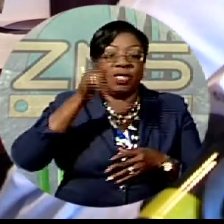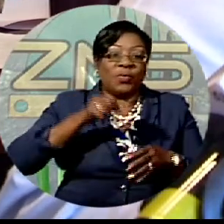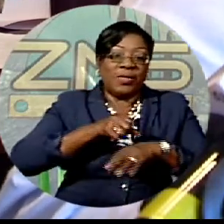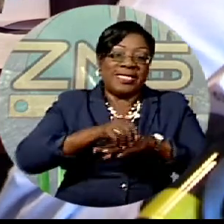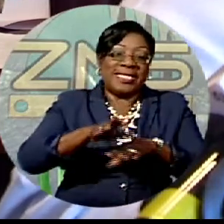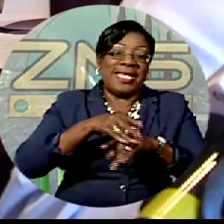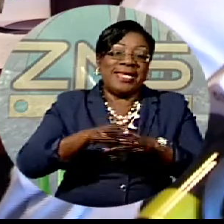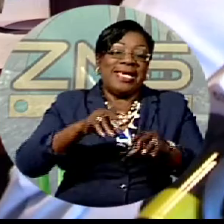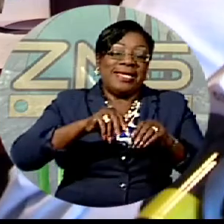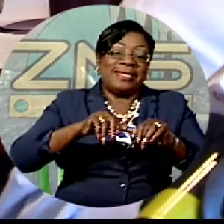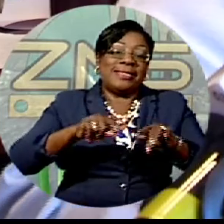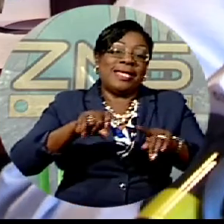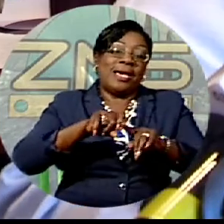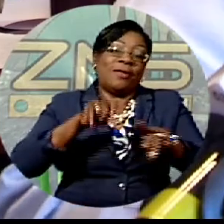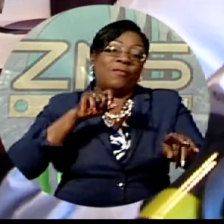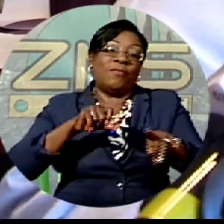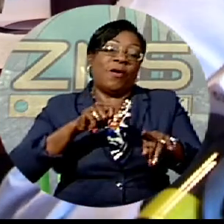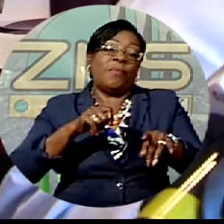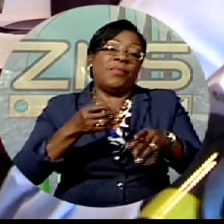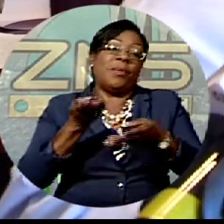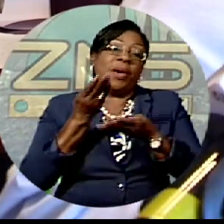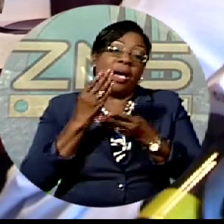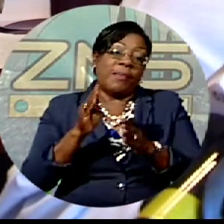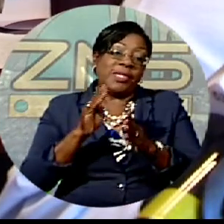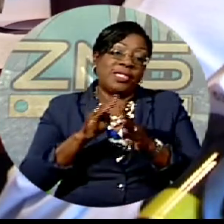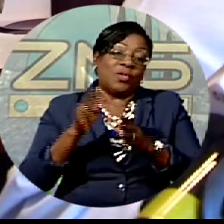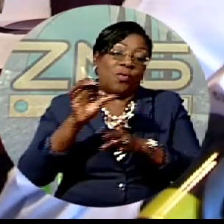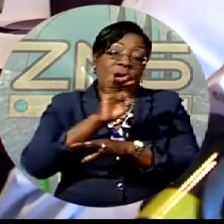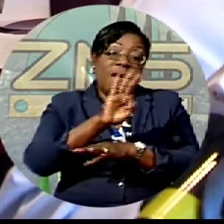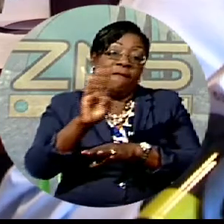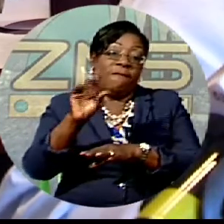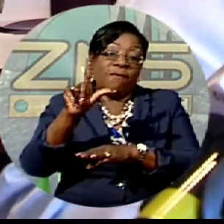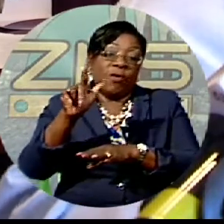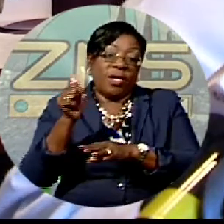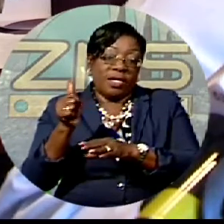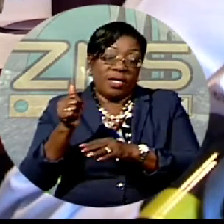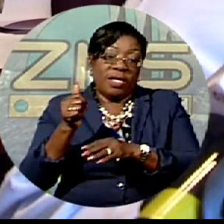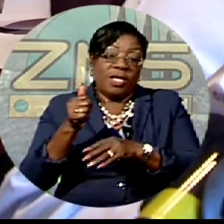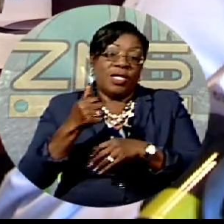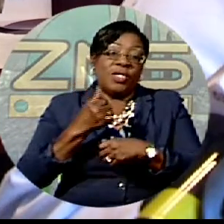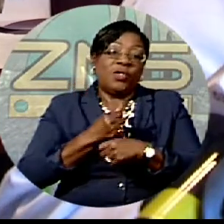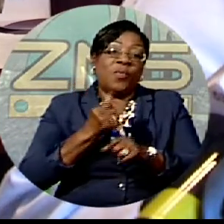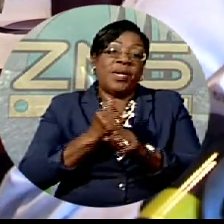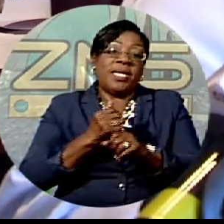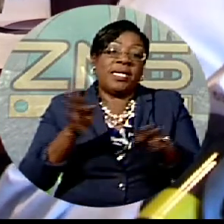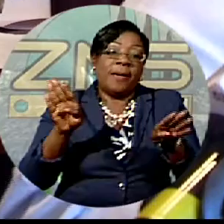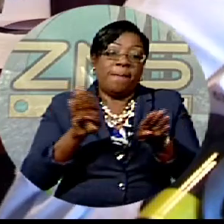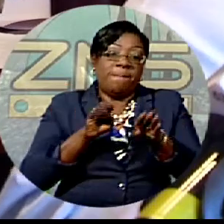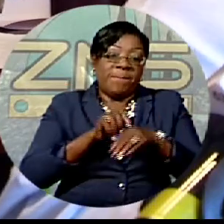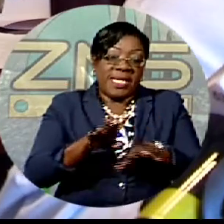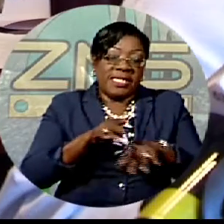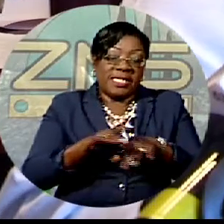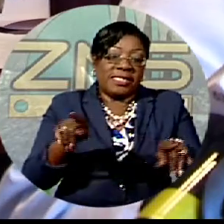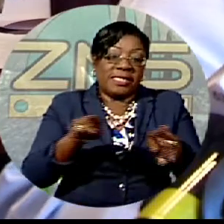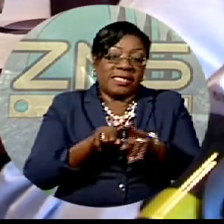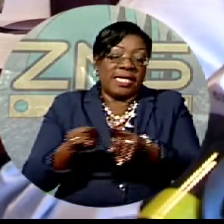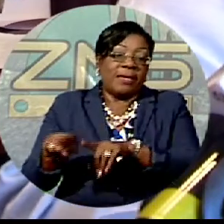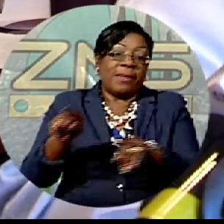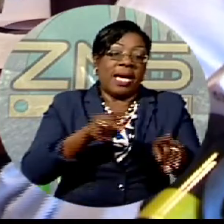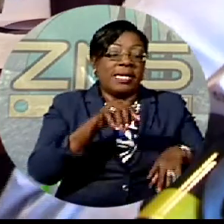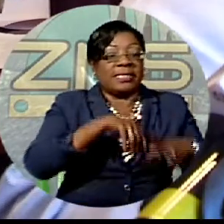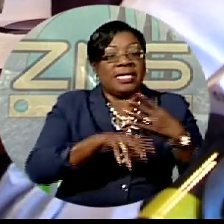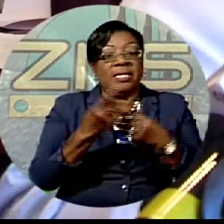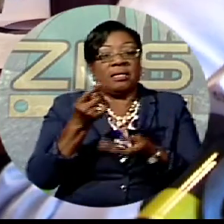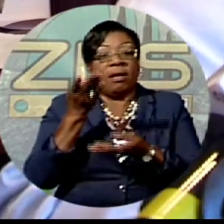of the Bahamas to go to Florida to make their beaches competitive with Bahamian beaches. But as I said,